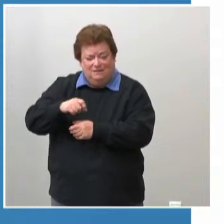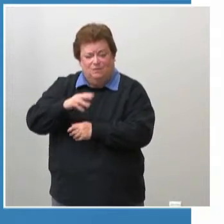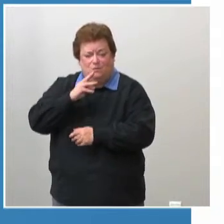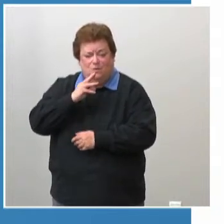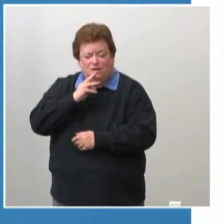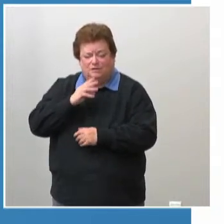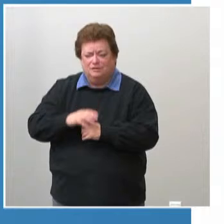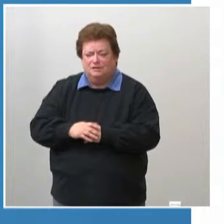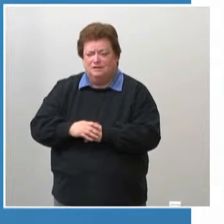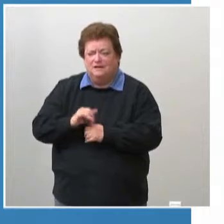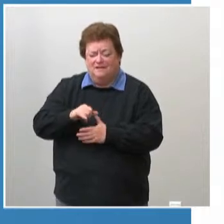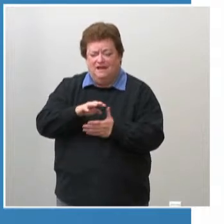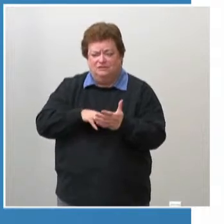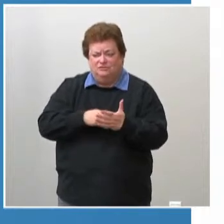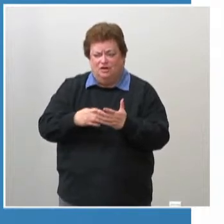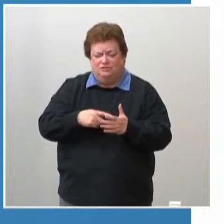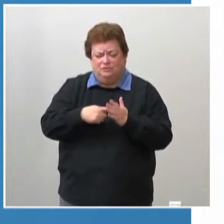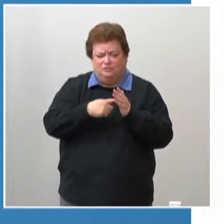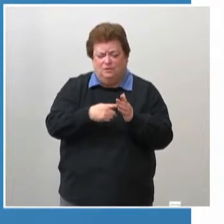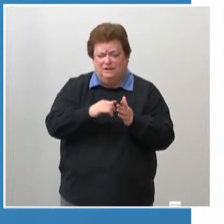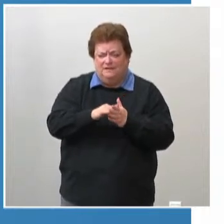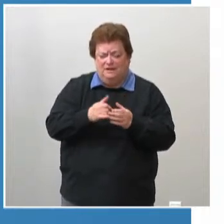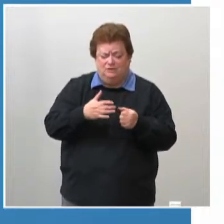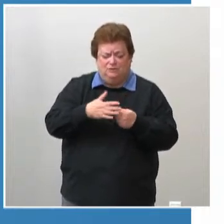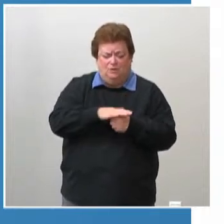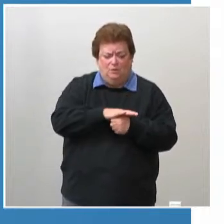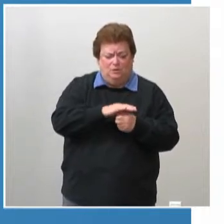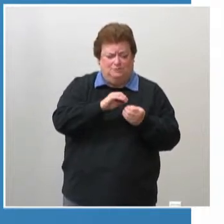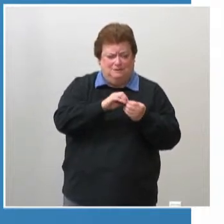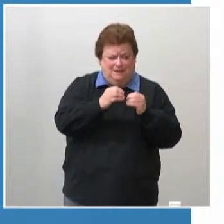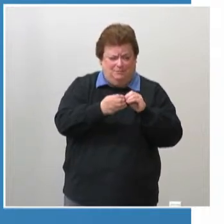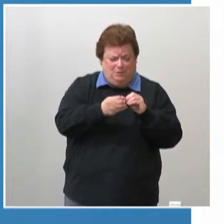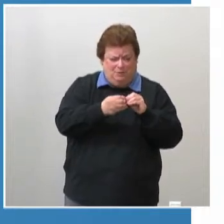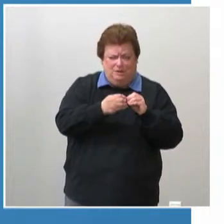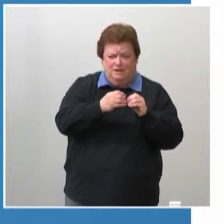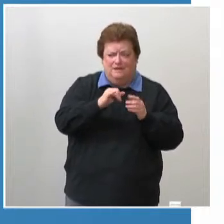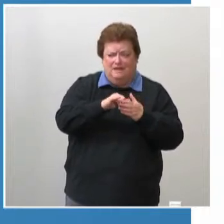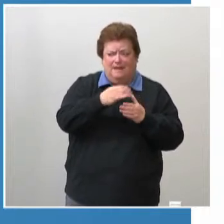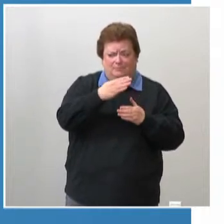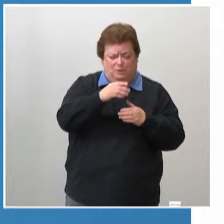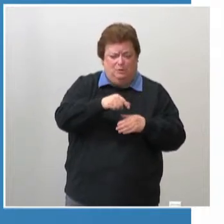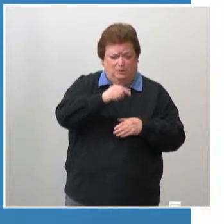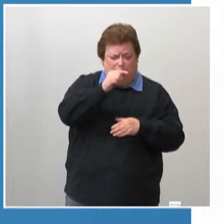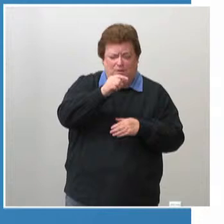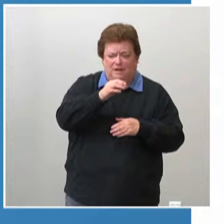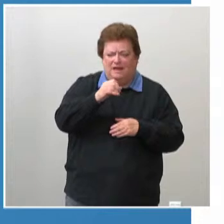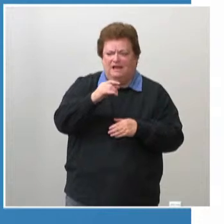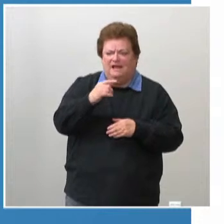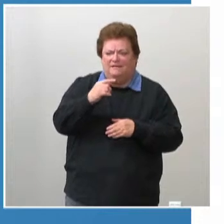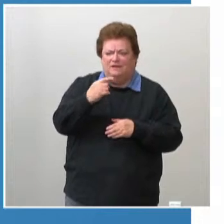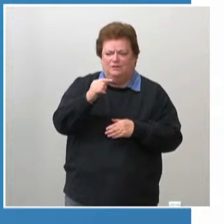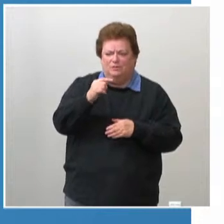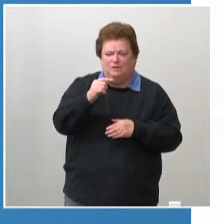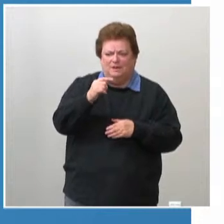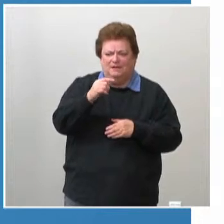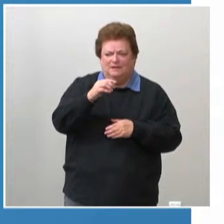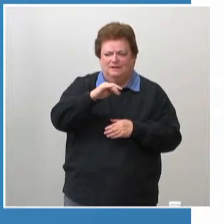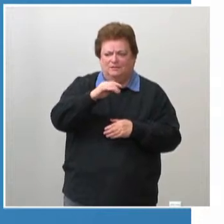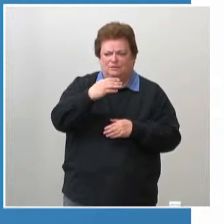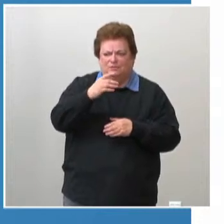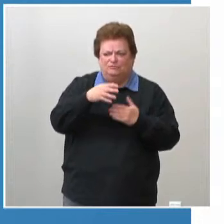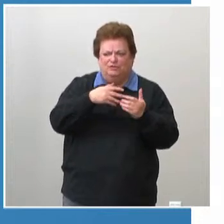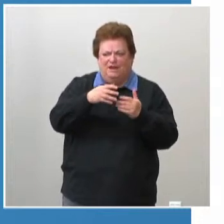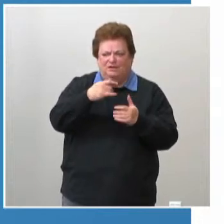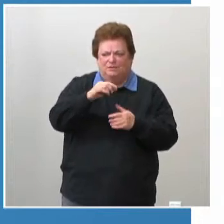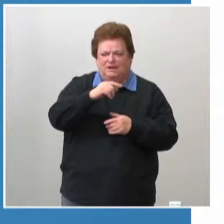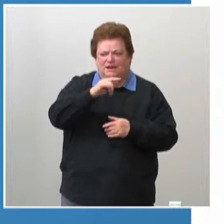The chart you're looking at shows the total weekly case counts, once again in blue, and the gray-green line is the virus particles in